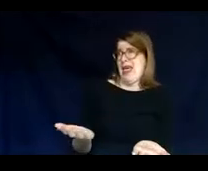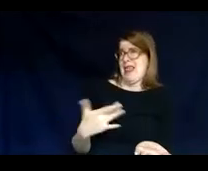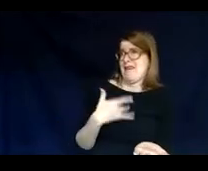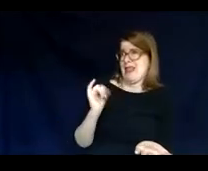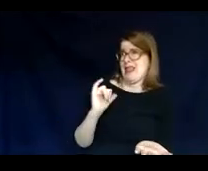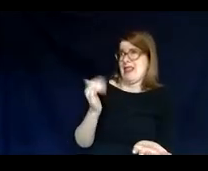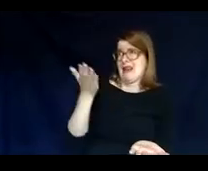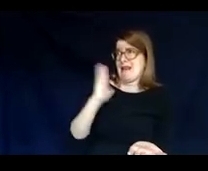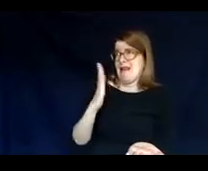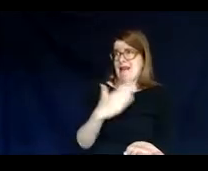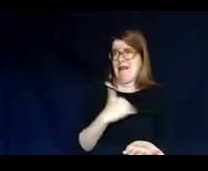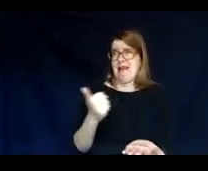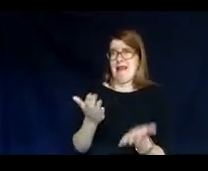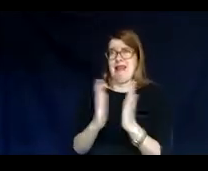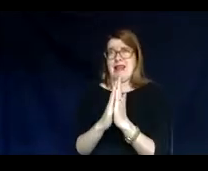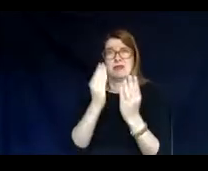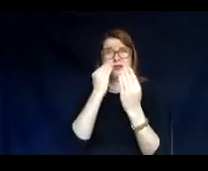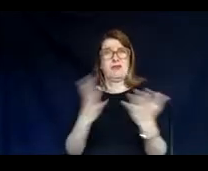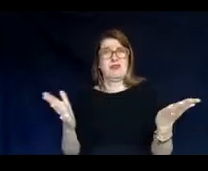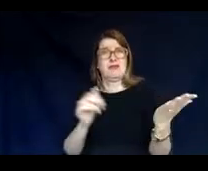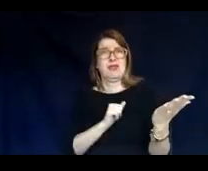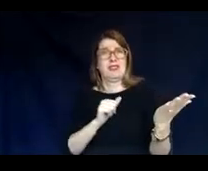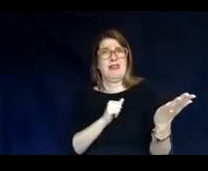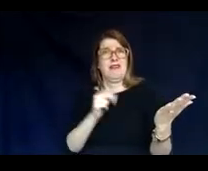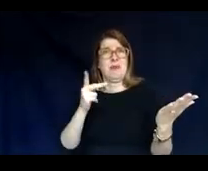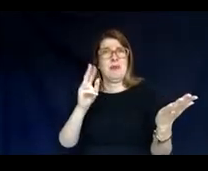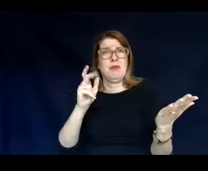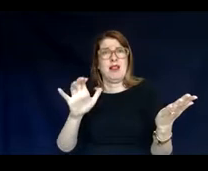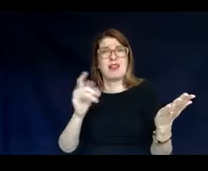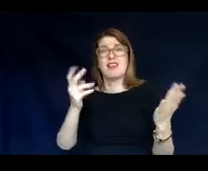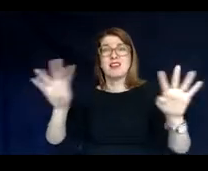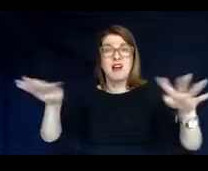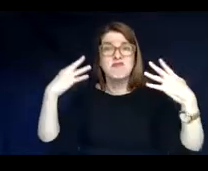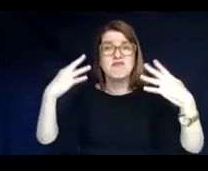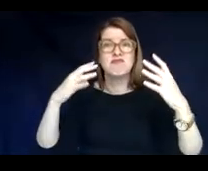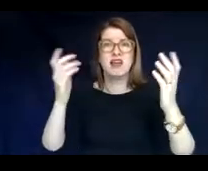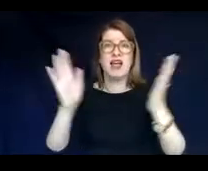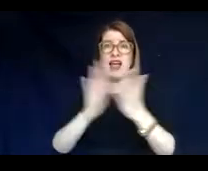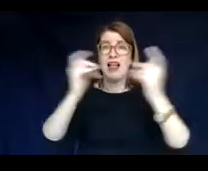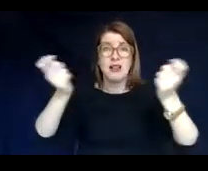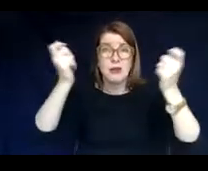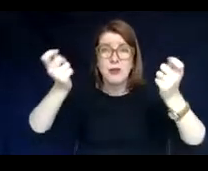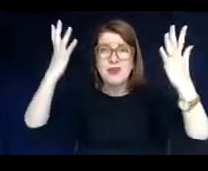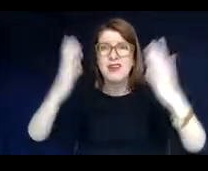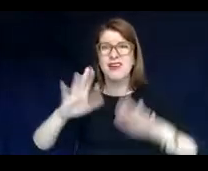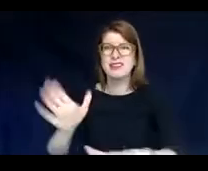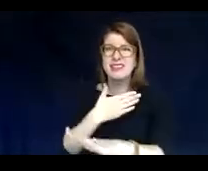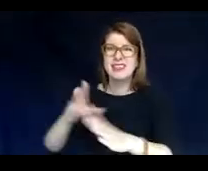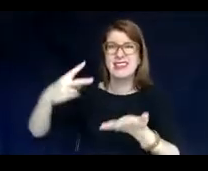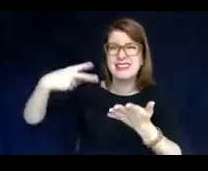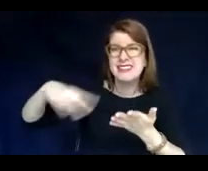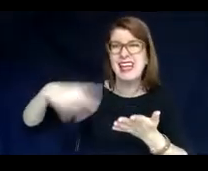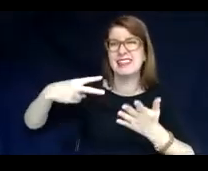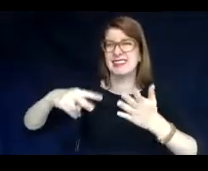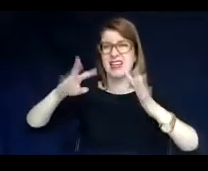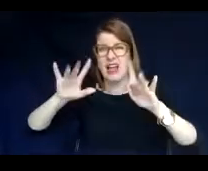God has asked me to profess myself publicly. And then all of a sudden it's hallelujah. The you know, singing, dancing, chanting. I